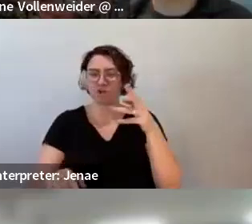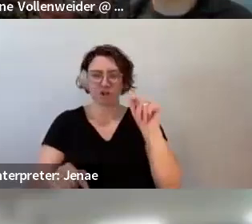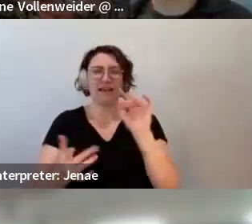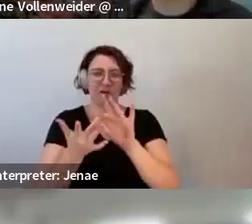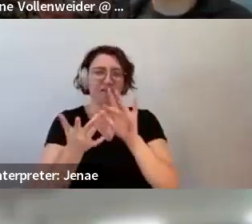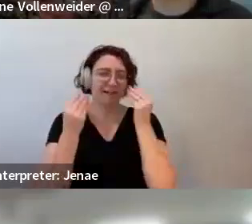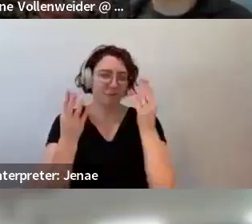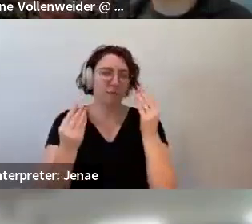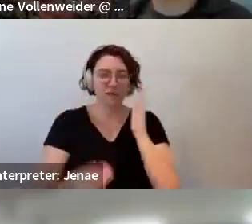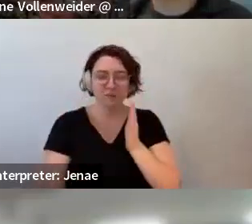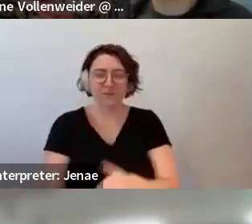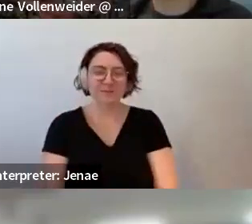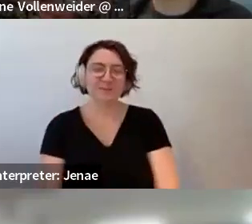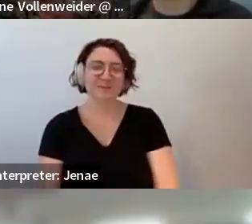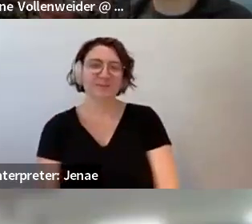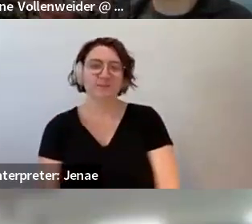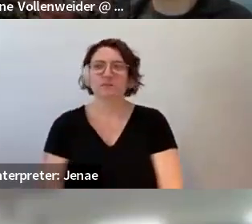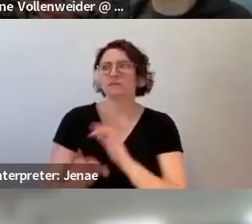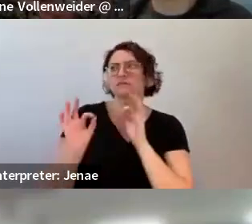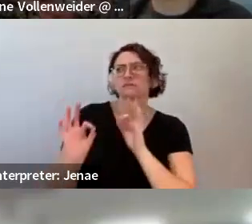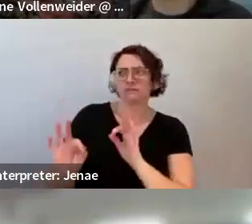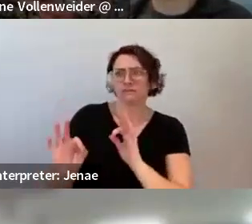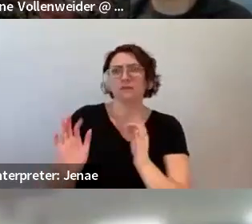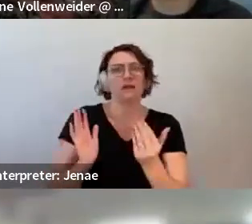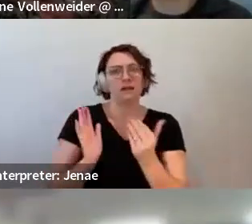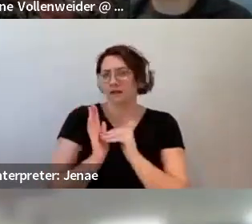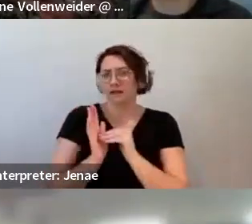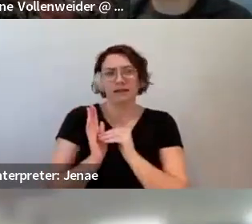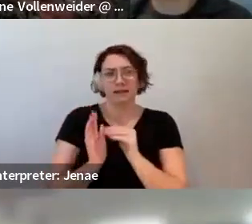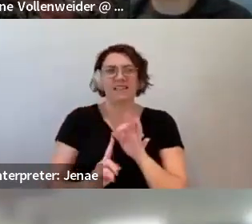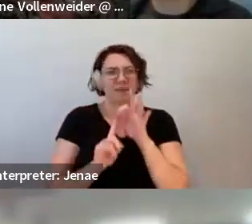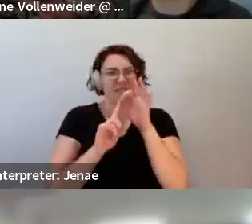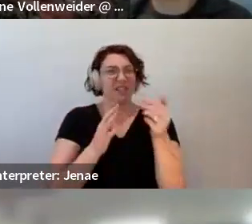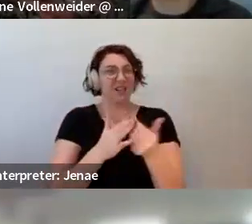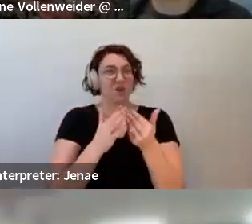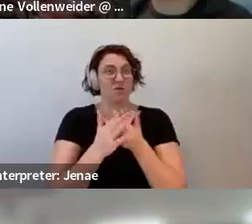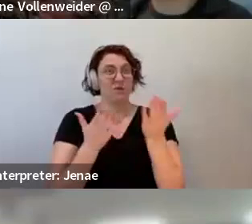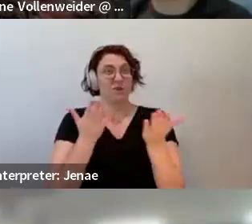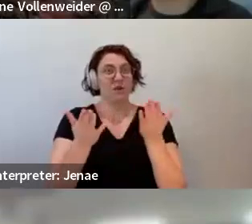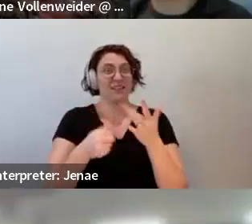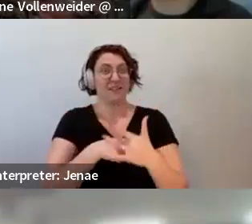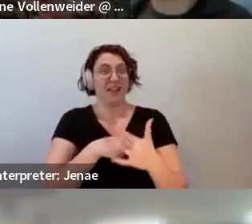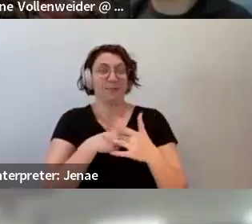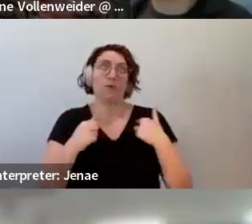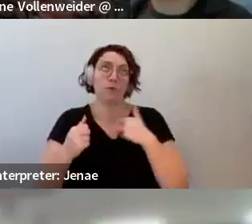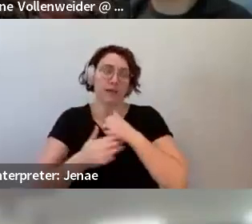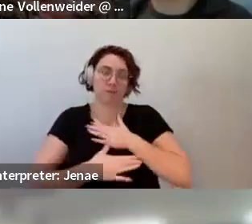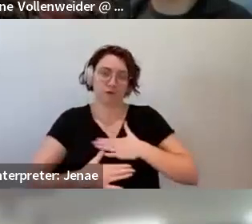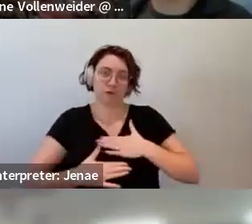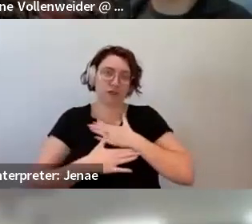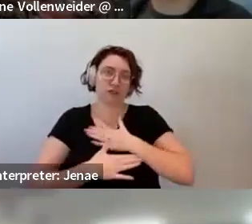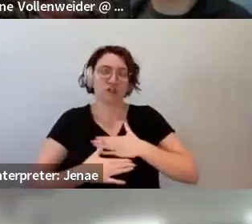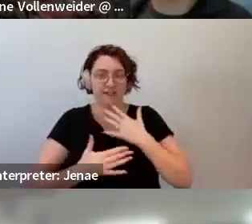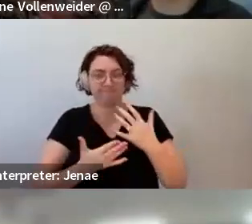as well. Perfect, Heidi. And again, especially when we have new services like this, we really appreciate being able to